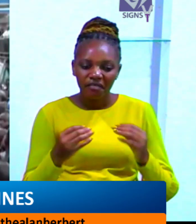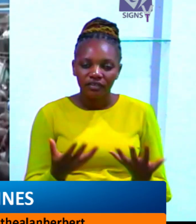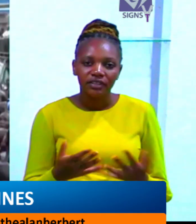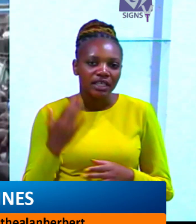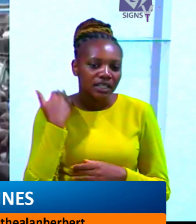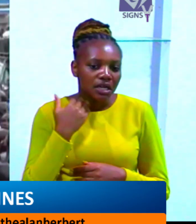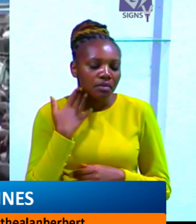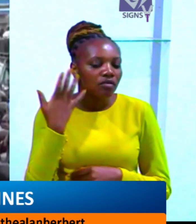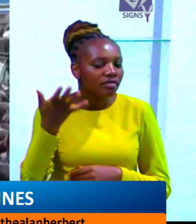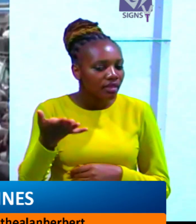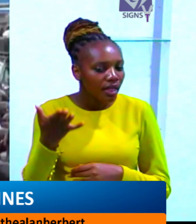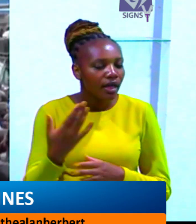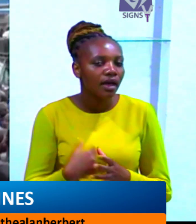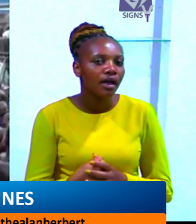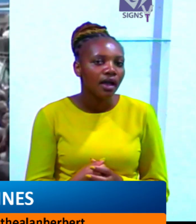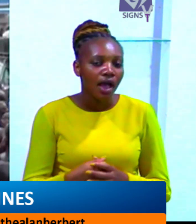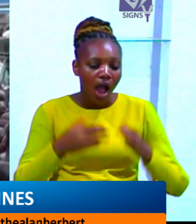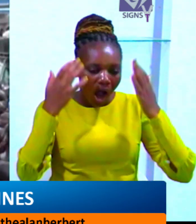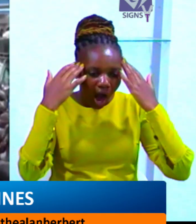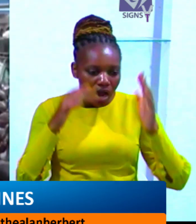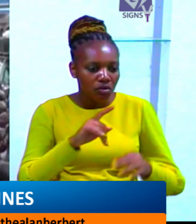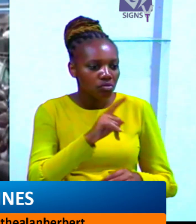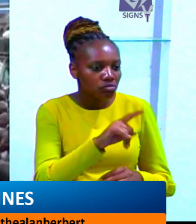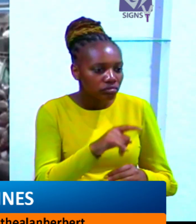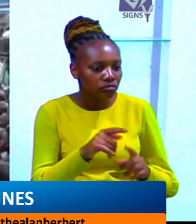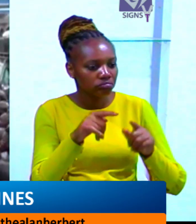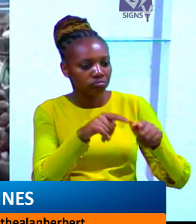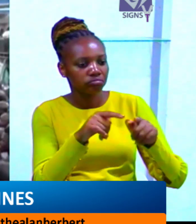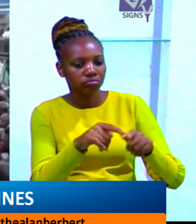wako pale. Sijui huyu anapeleka huyu kotini.